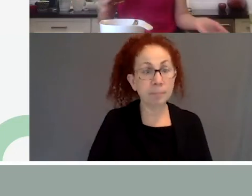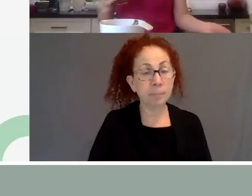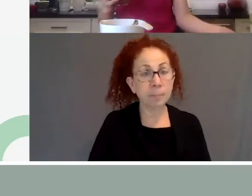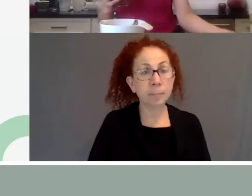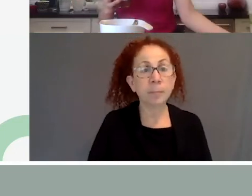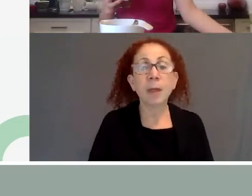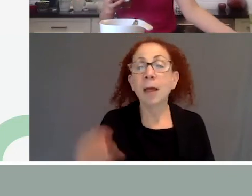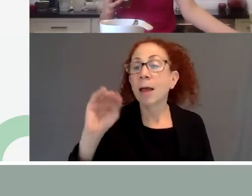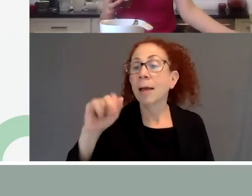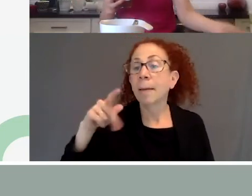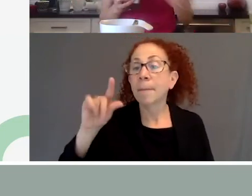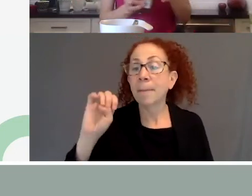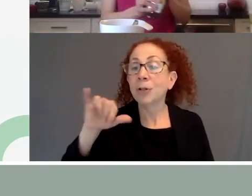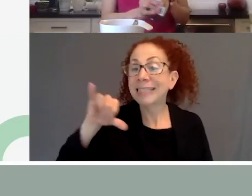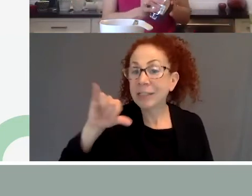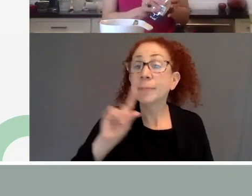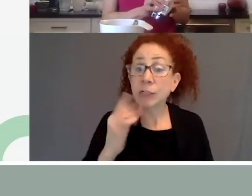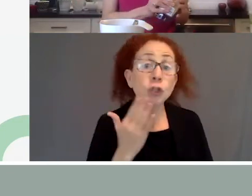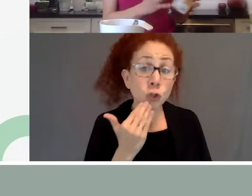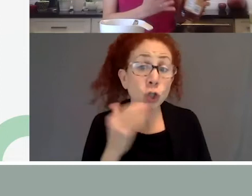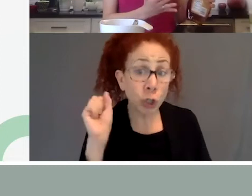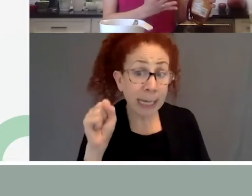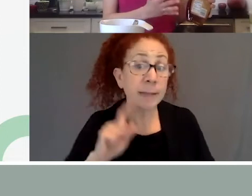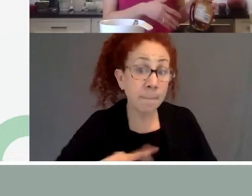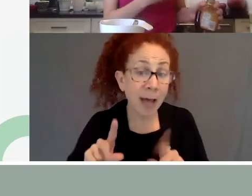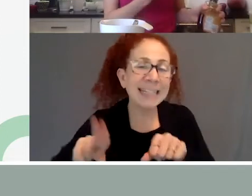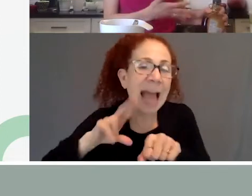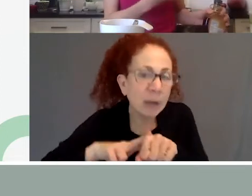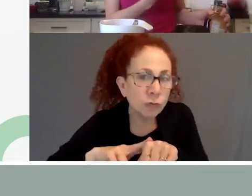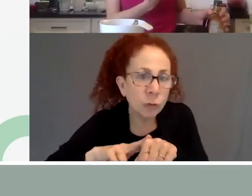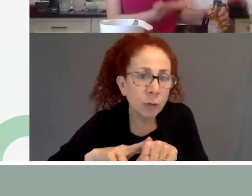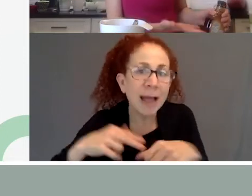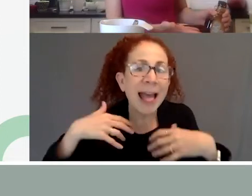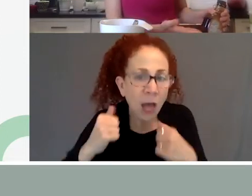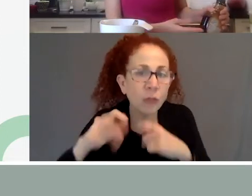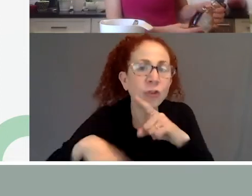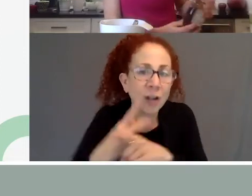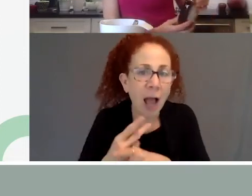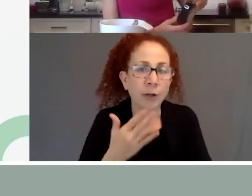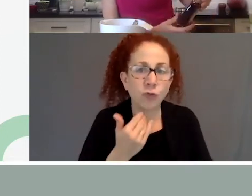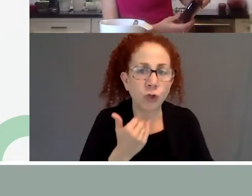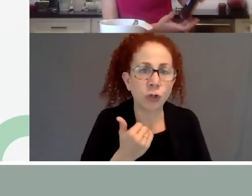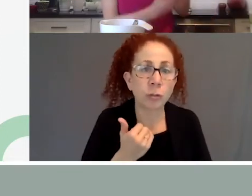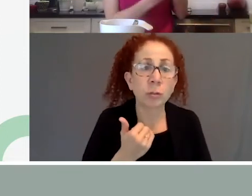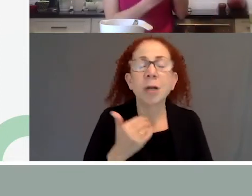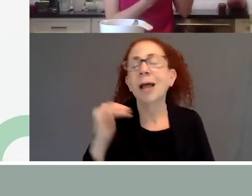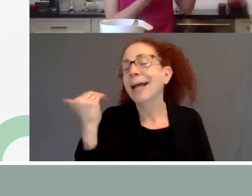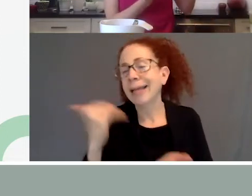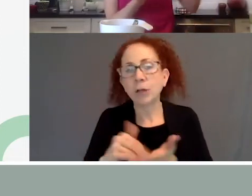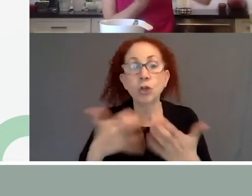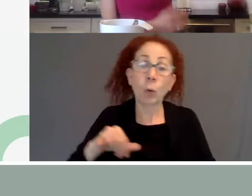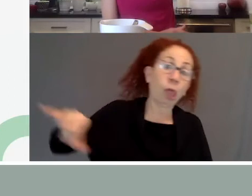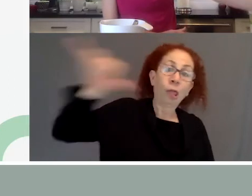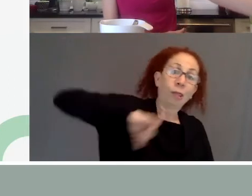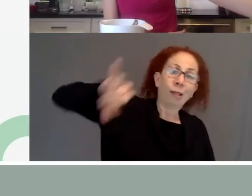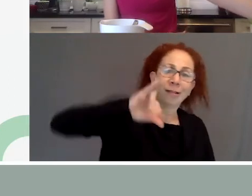And maple syrup is a sugar, but it is a natural, healthier type of sugar. Again, we don't want to have, you know, the whole